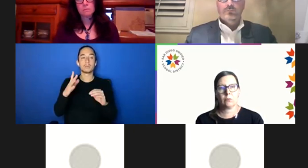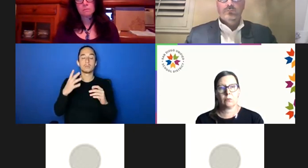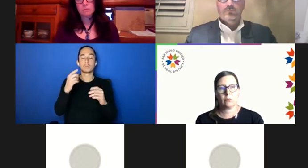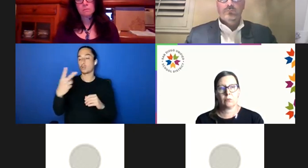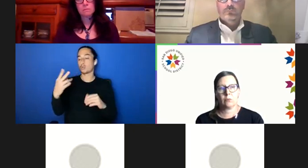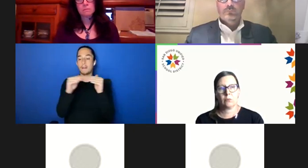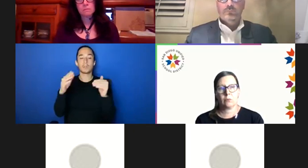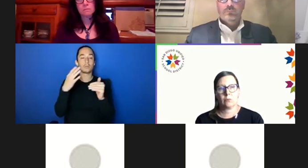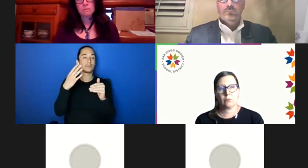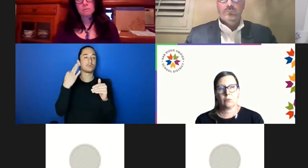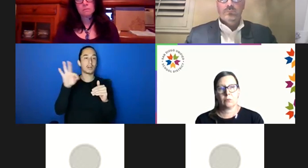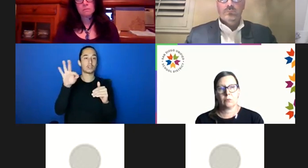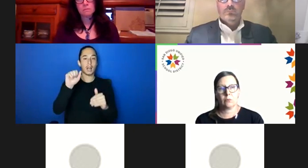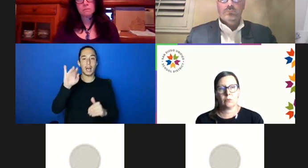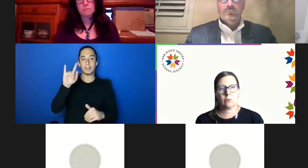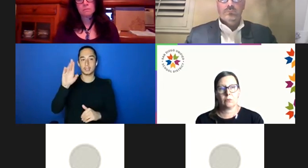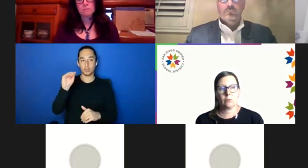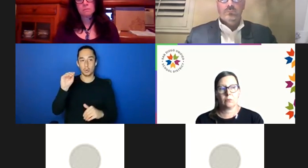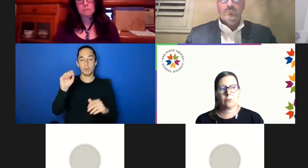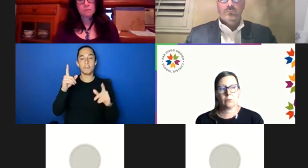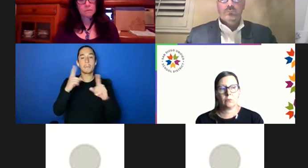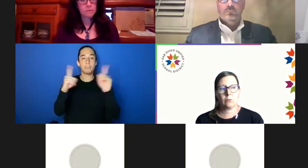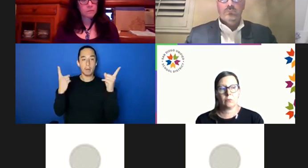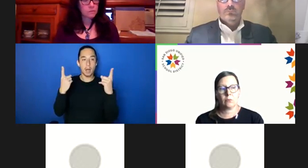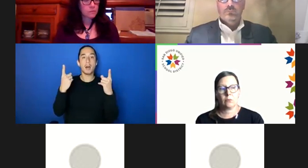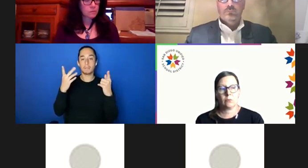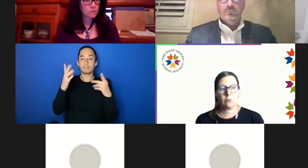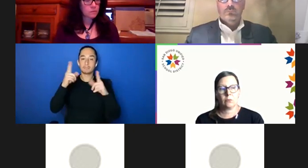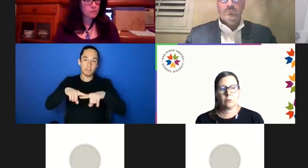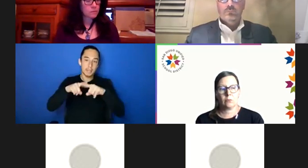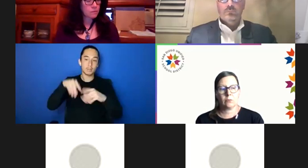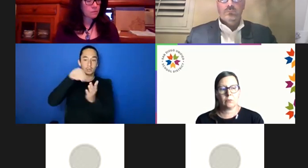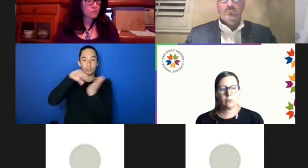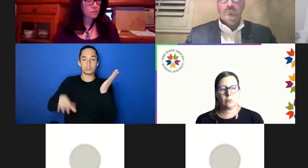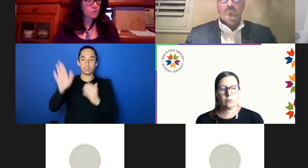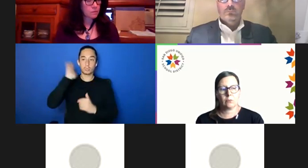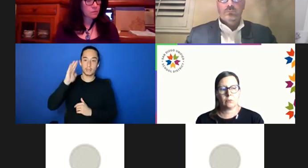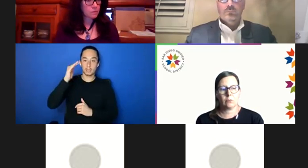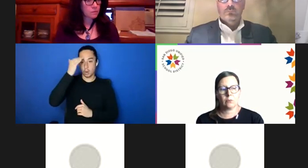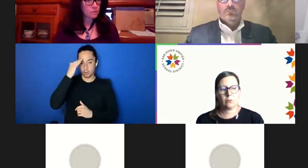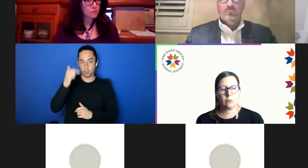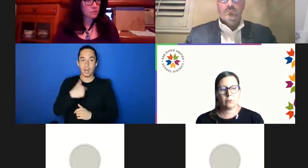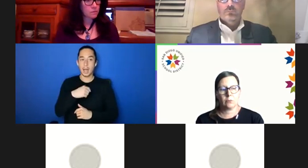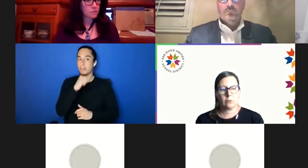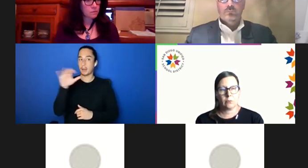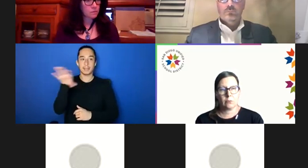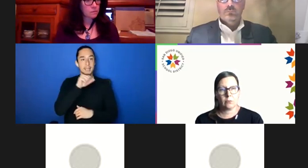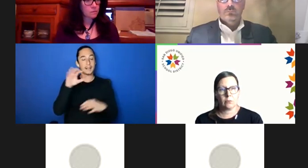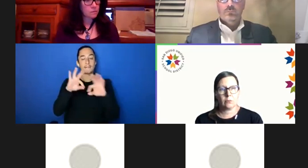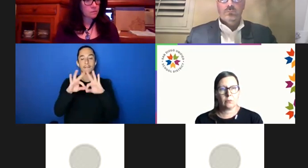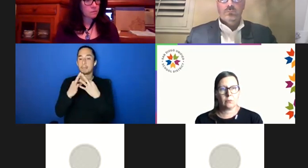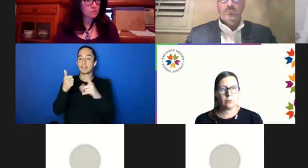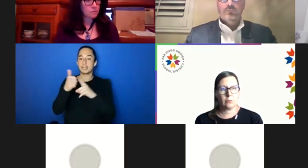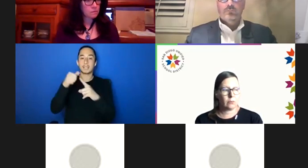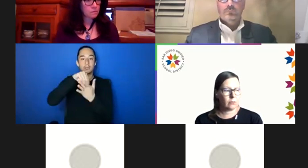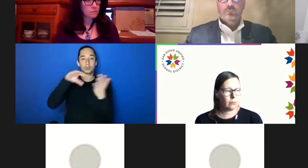language, like math, is always dependent on a student's previous knowledge. So I'm not going to take a family whose student is a